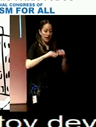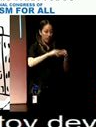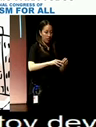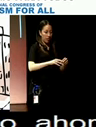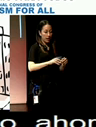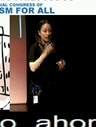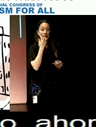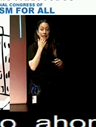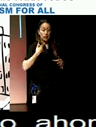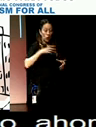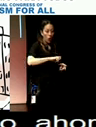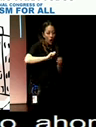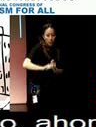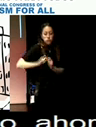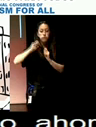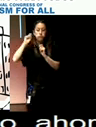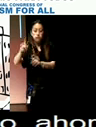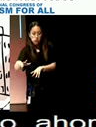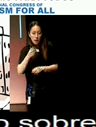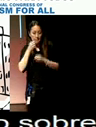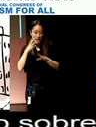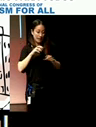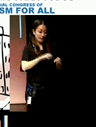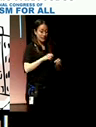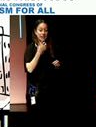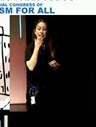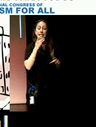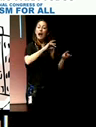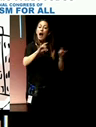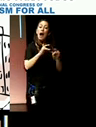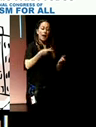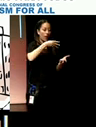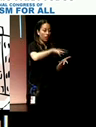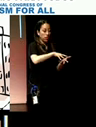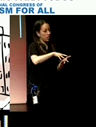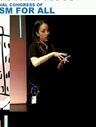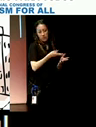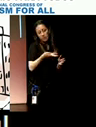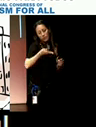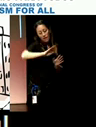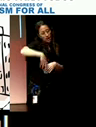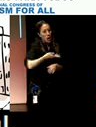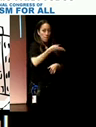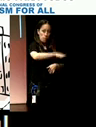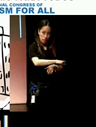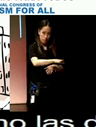If I don't give them back to the sea, they will die because of lack of oxygen." I understand, I